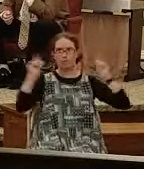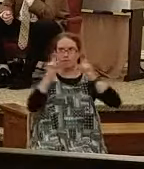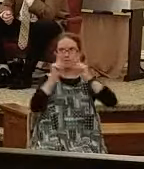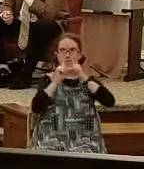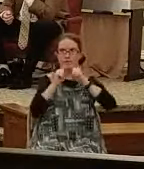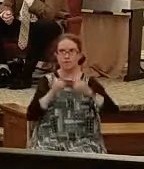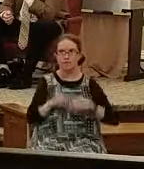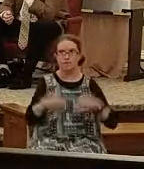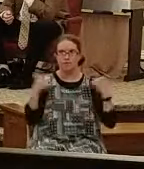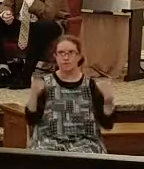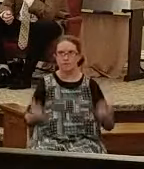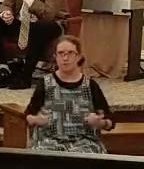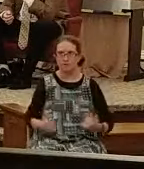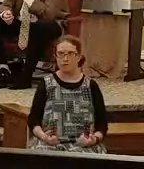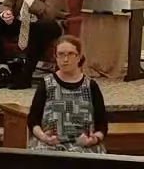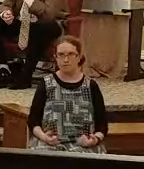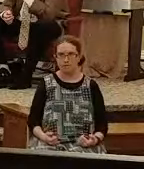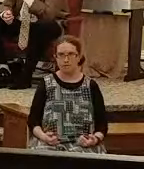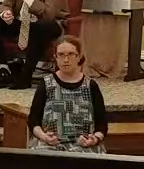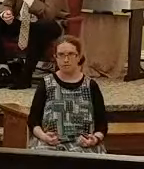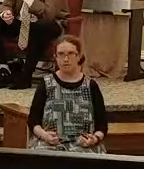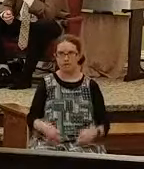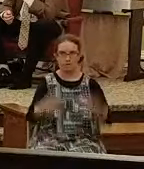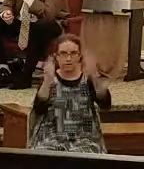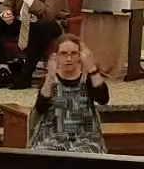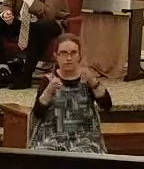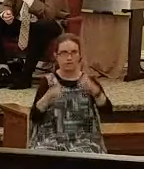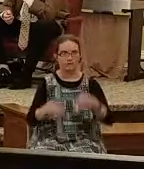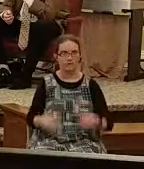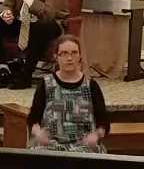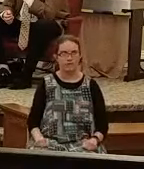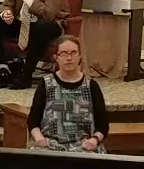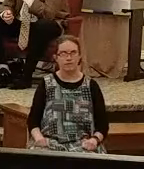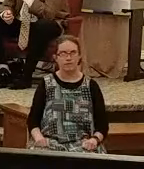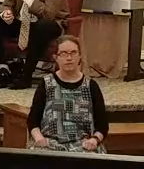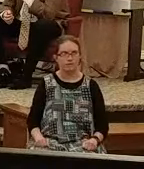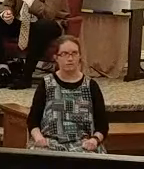Hallelujah. Now, so what happens is then